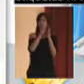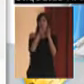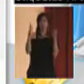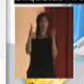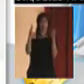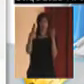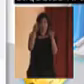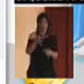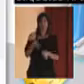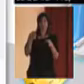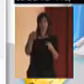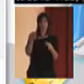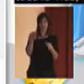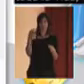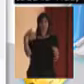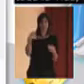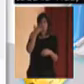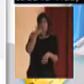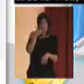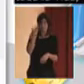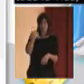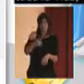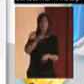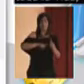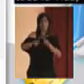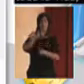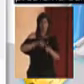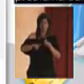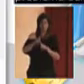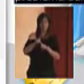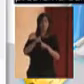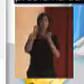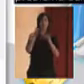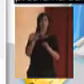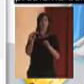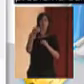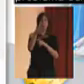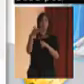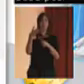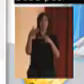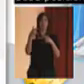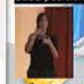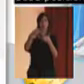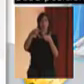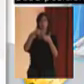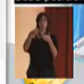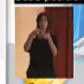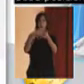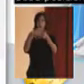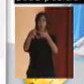codes. The barcode is the one that you all know. The problem with the barcode is that it has to be positioned